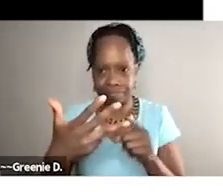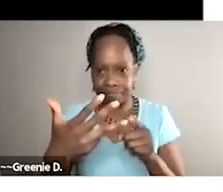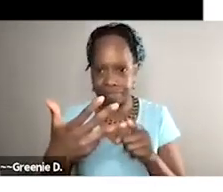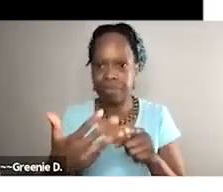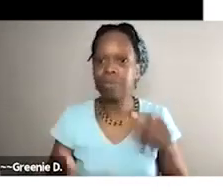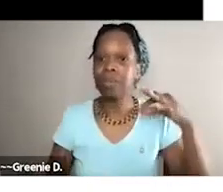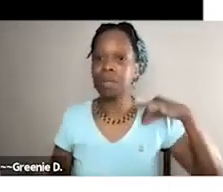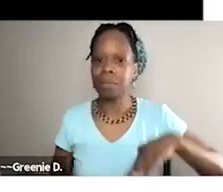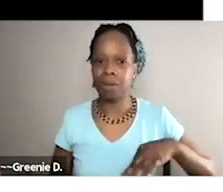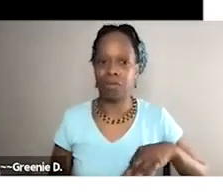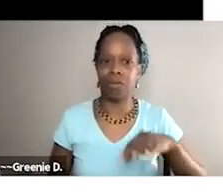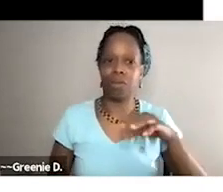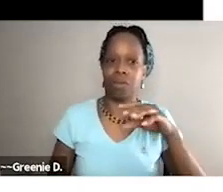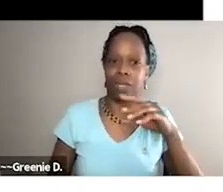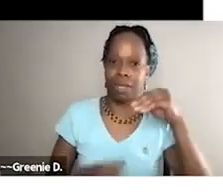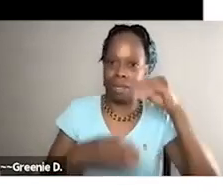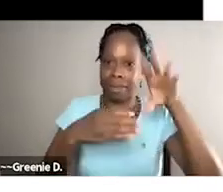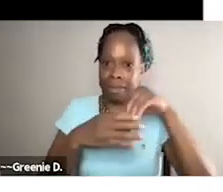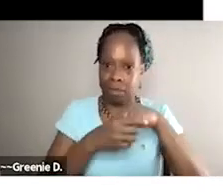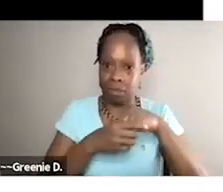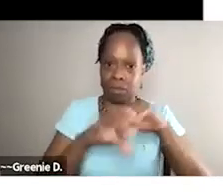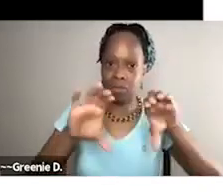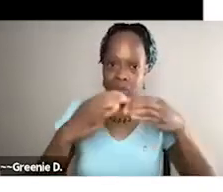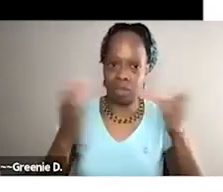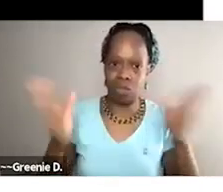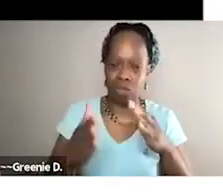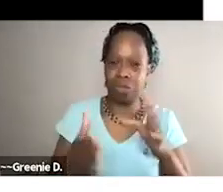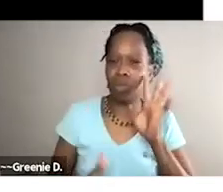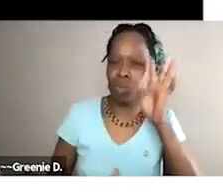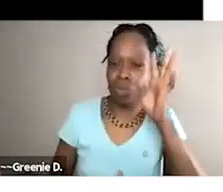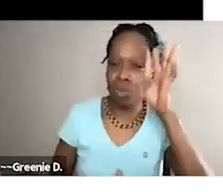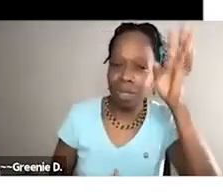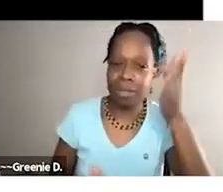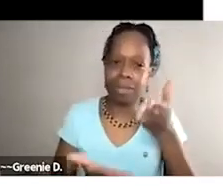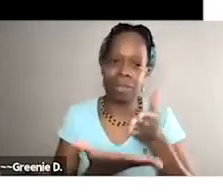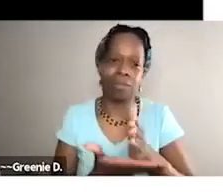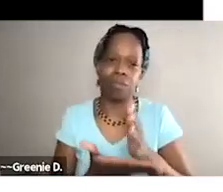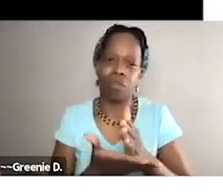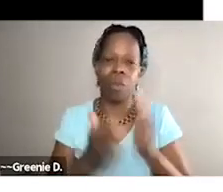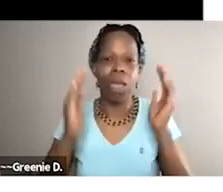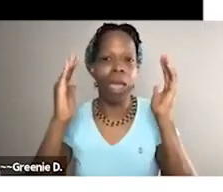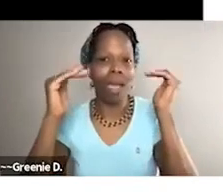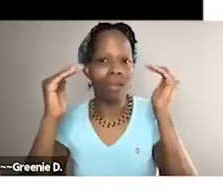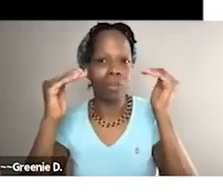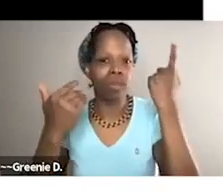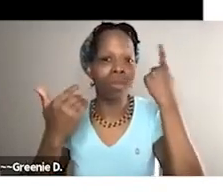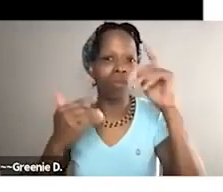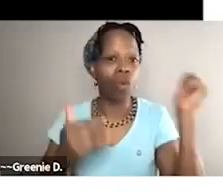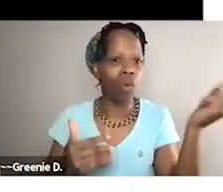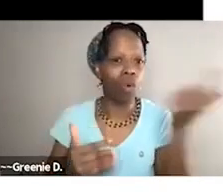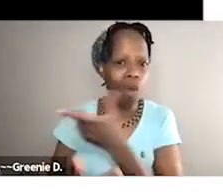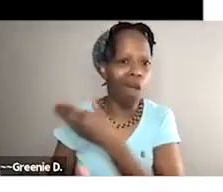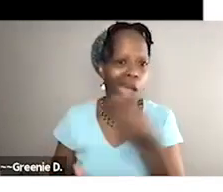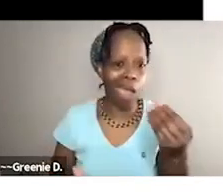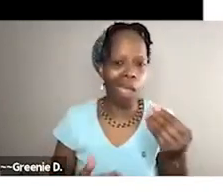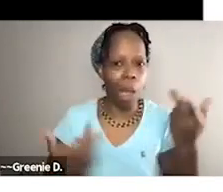create appropriate expectations for all. They allow us to presume competence, which should